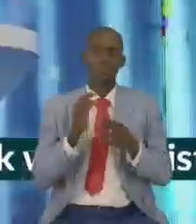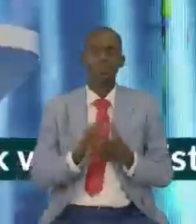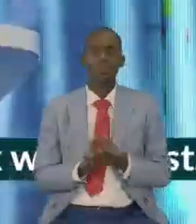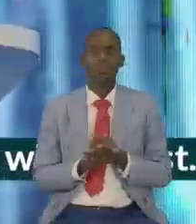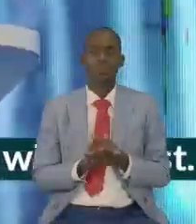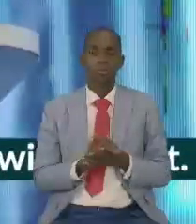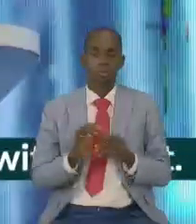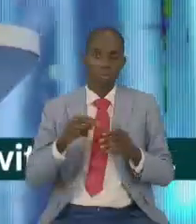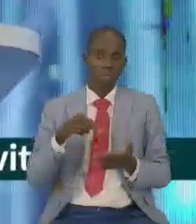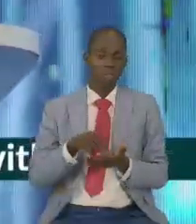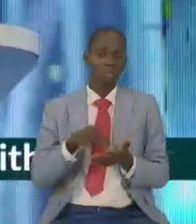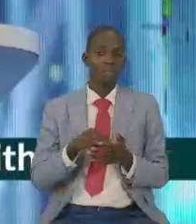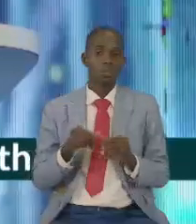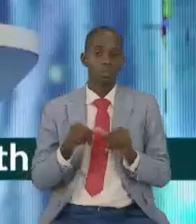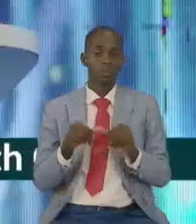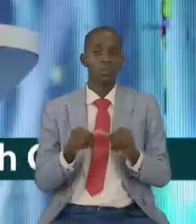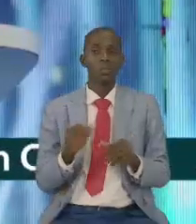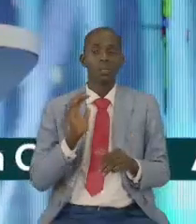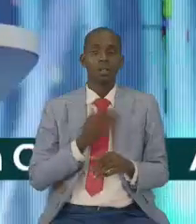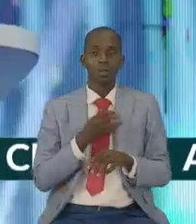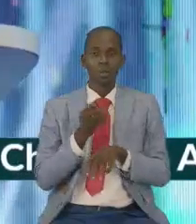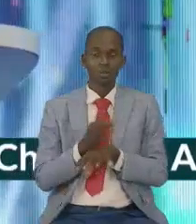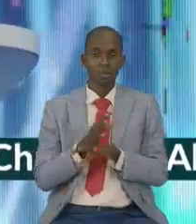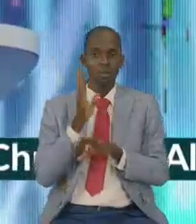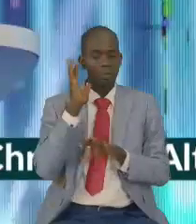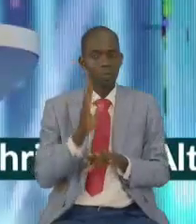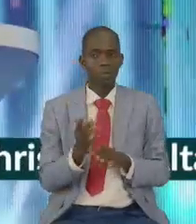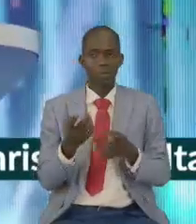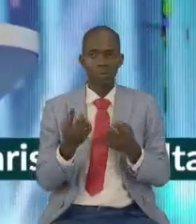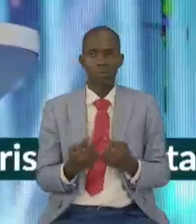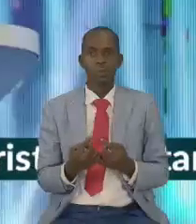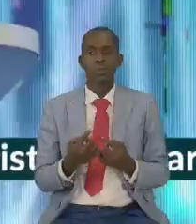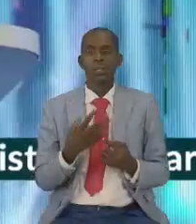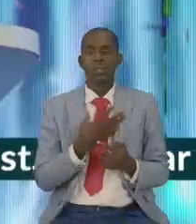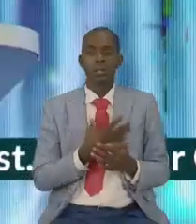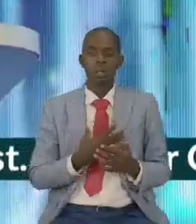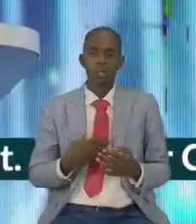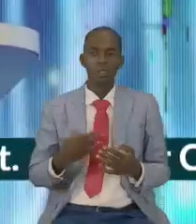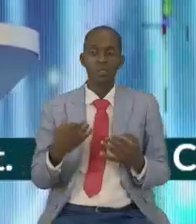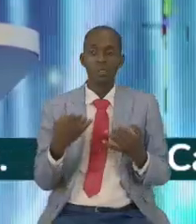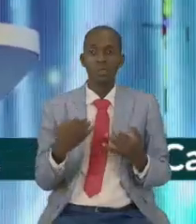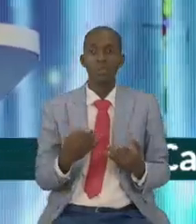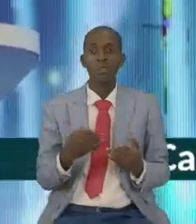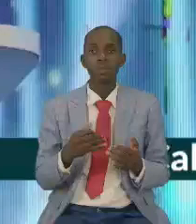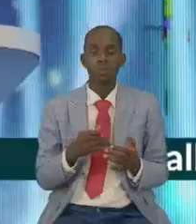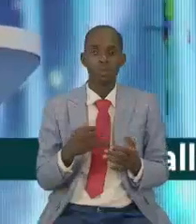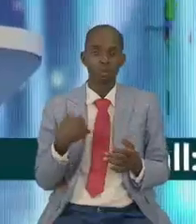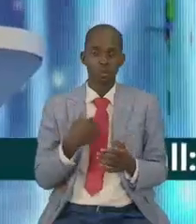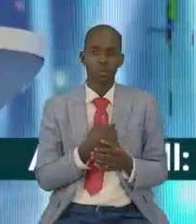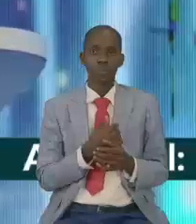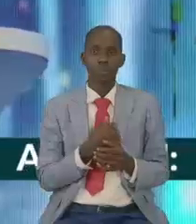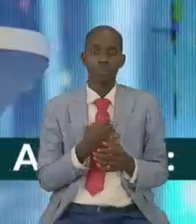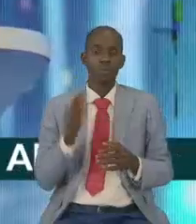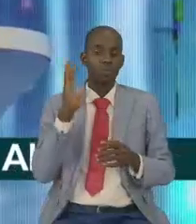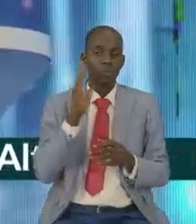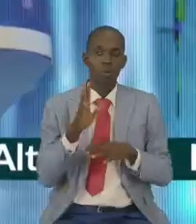turn it over to our moderating overseer tonight so that we deal with this. And then after